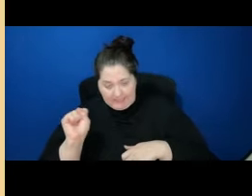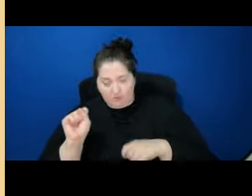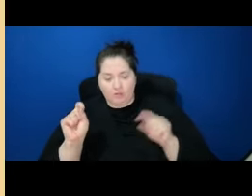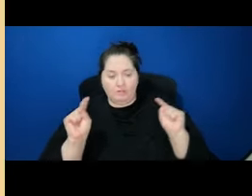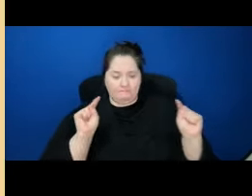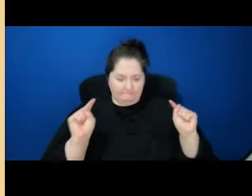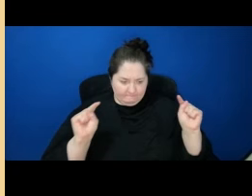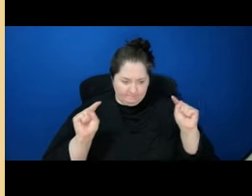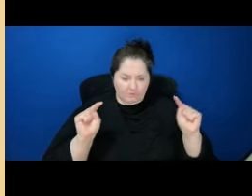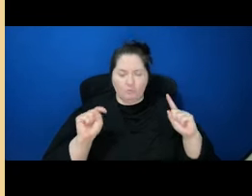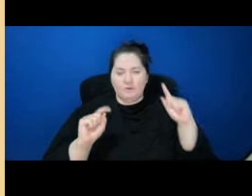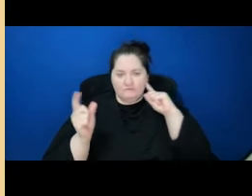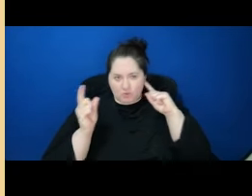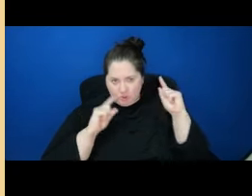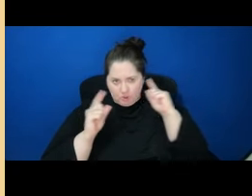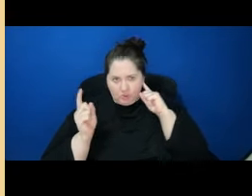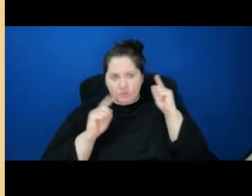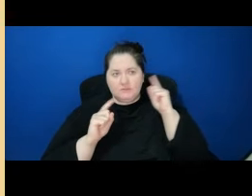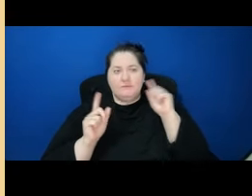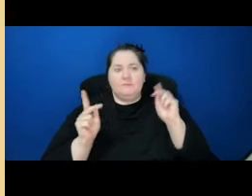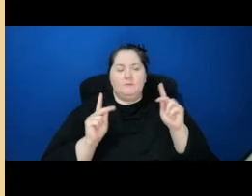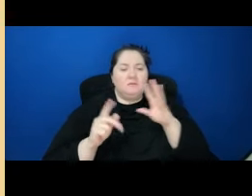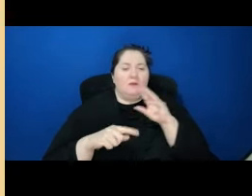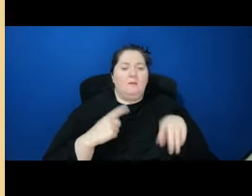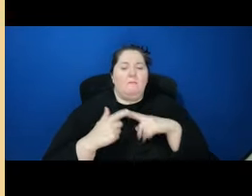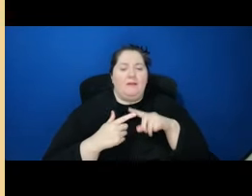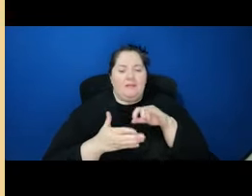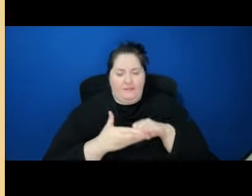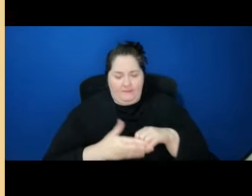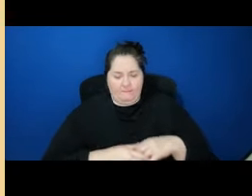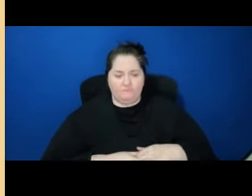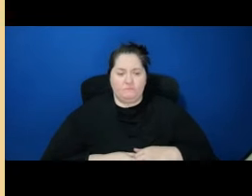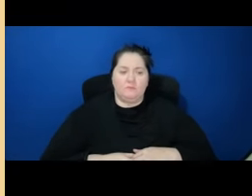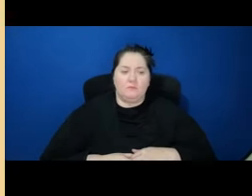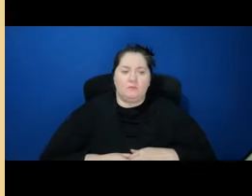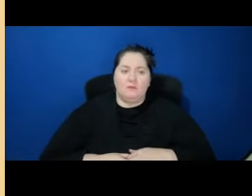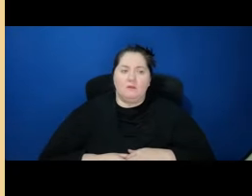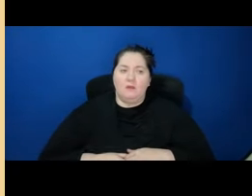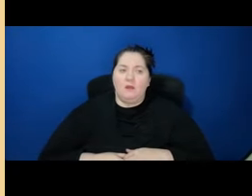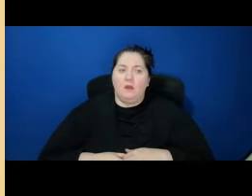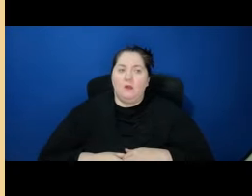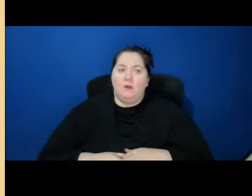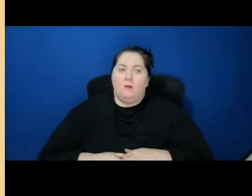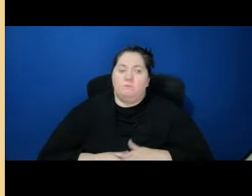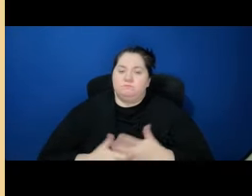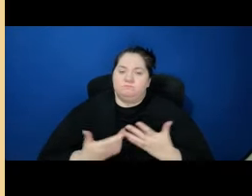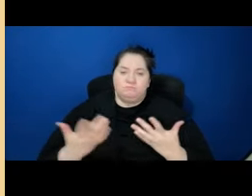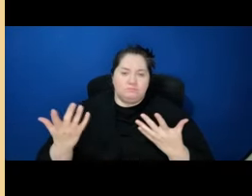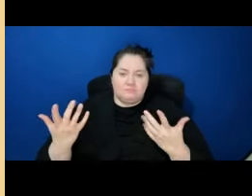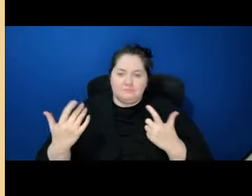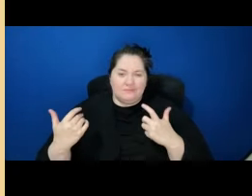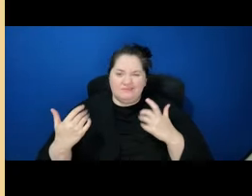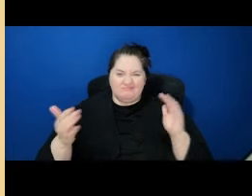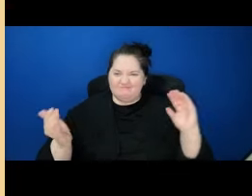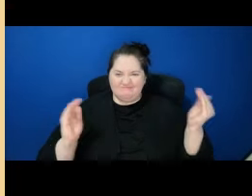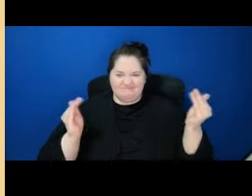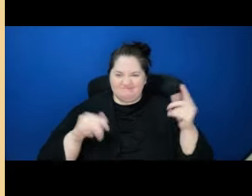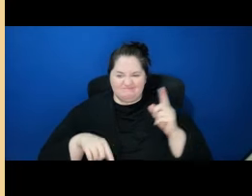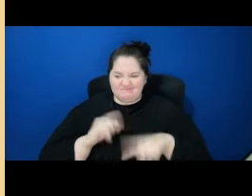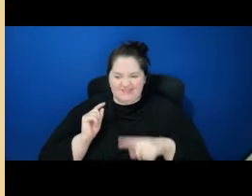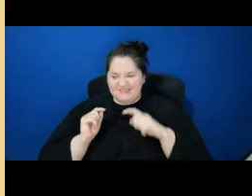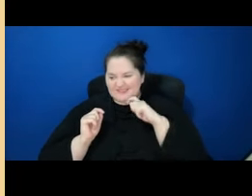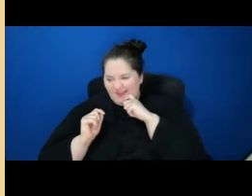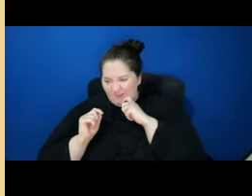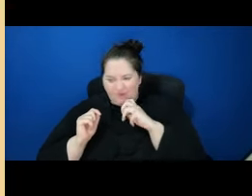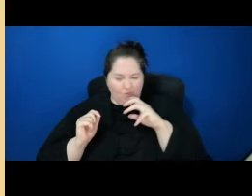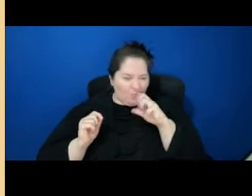online and we've heard people talking about that based on that. That is really an apples to oranges comparison, if you will,